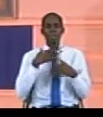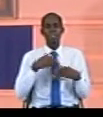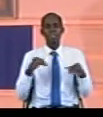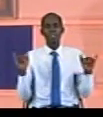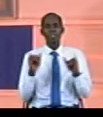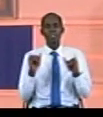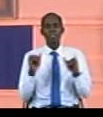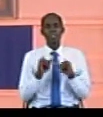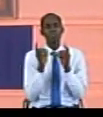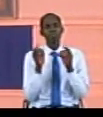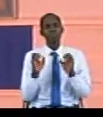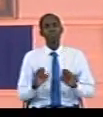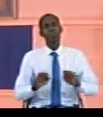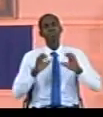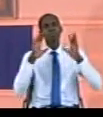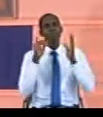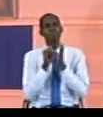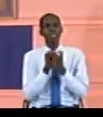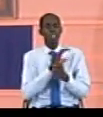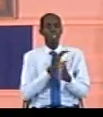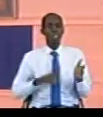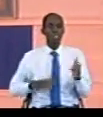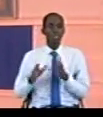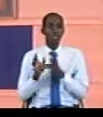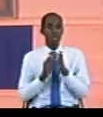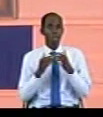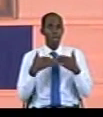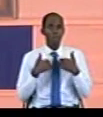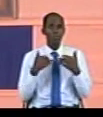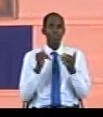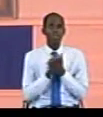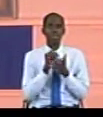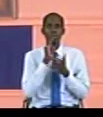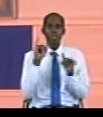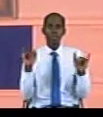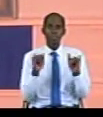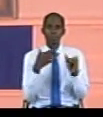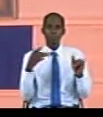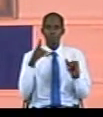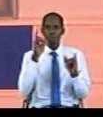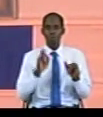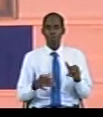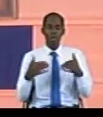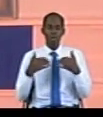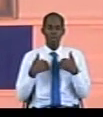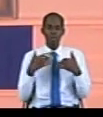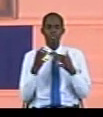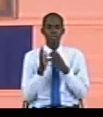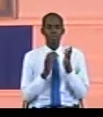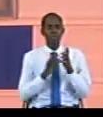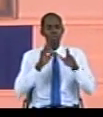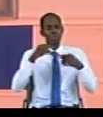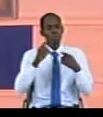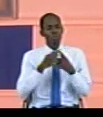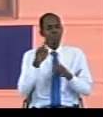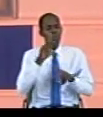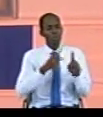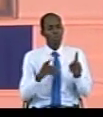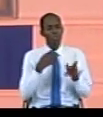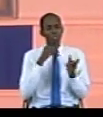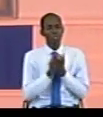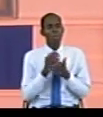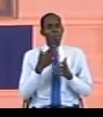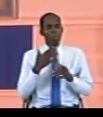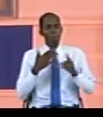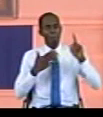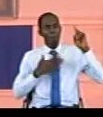that Jesus had in reaching after those sinners, in saying, my meat is to do the will of him that sent me and to